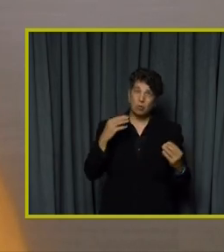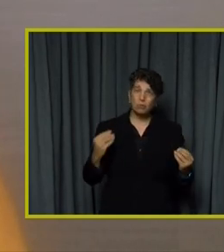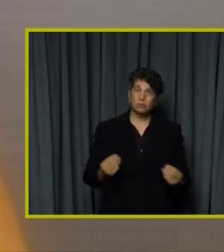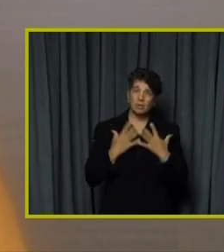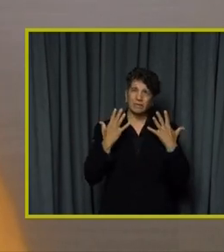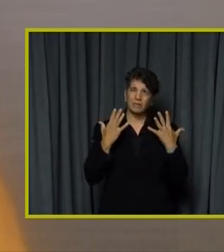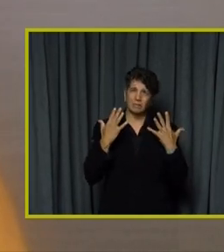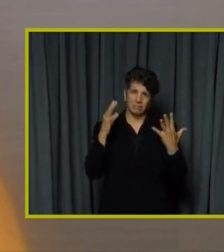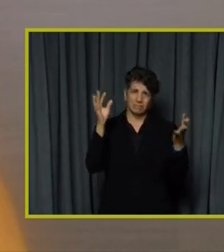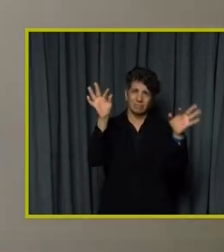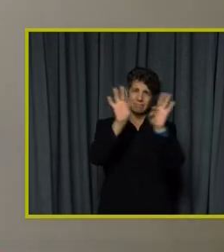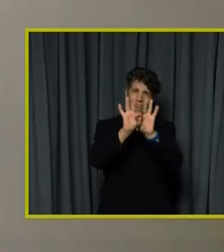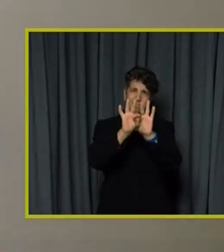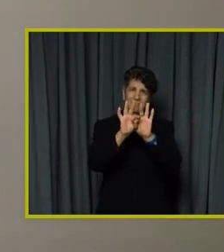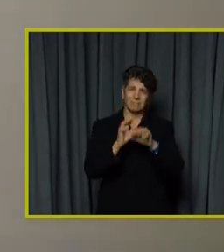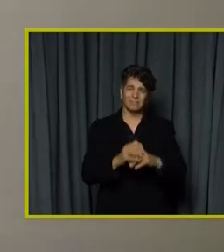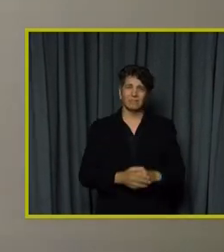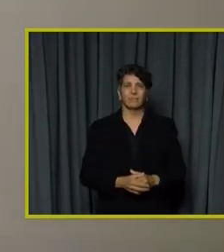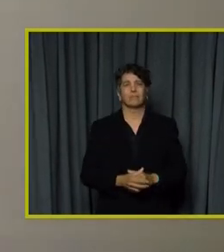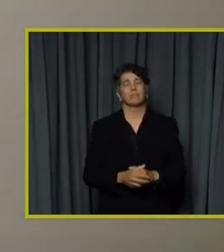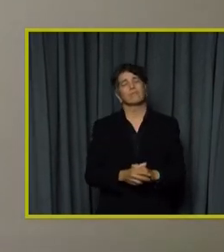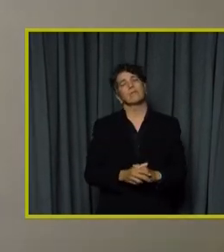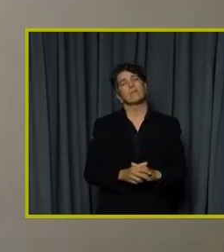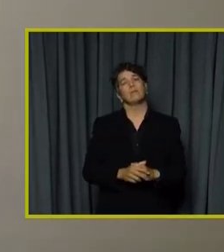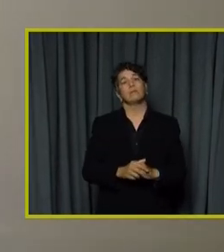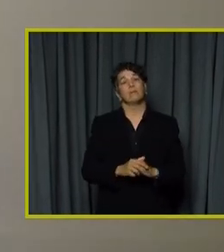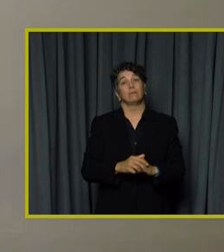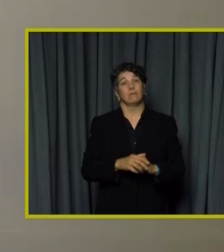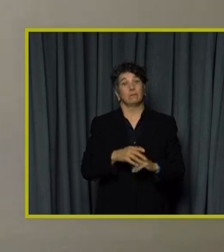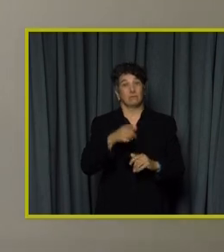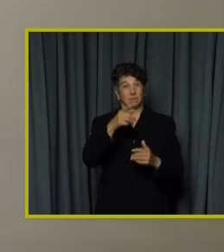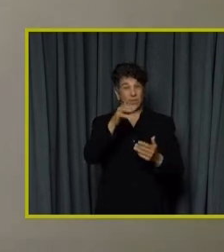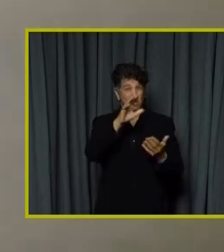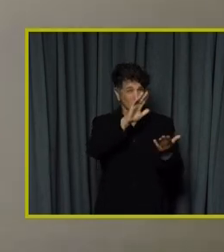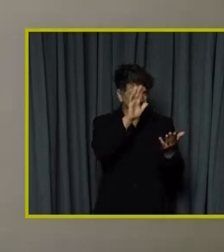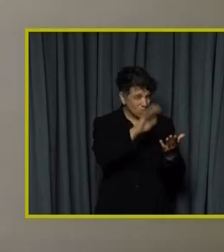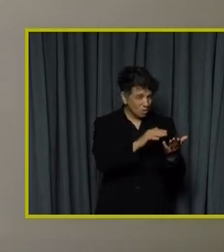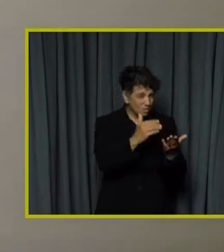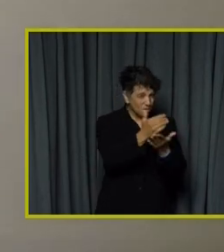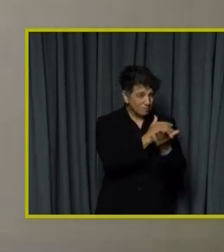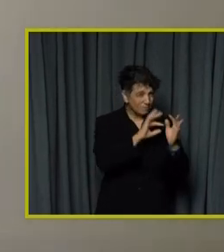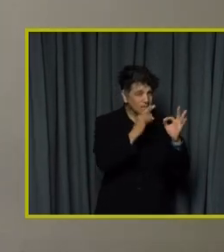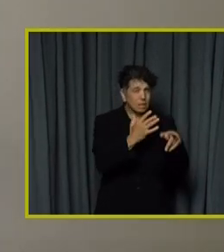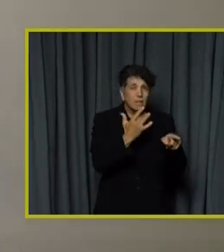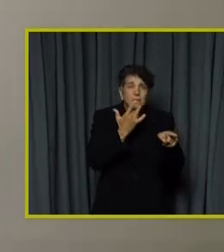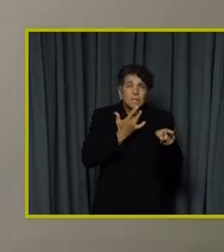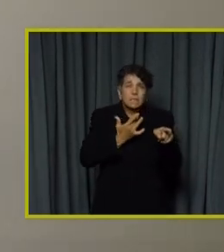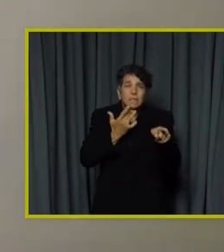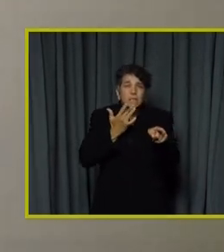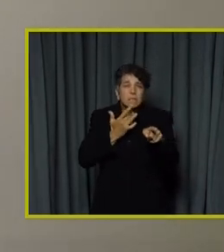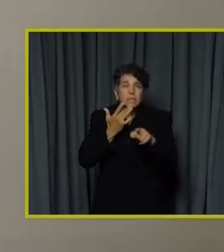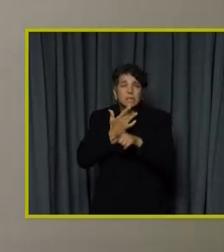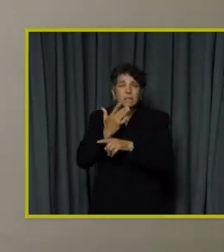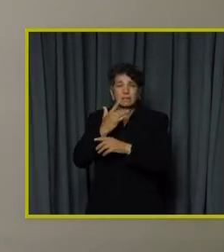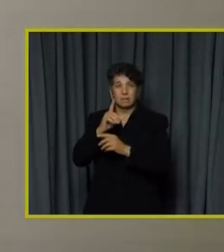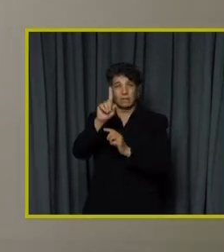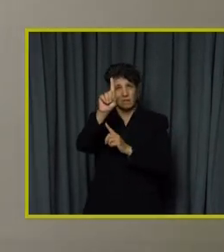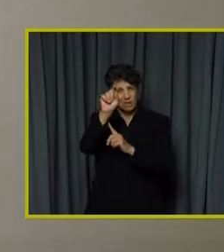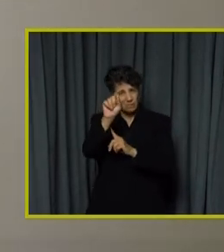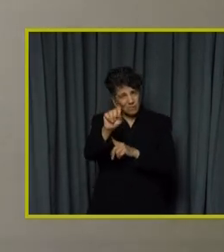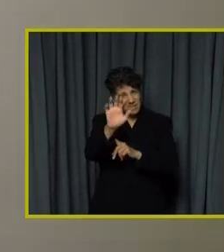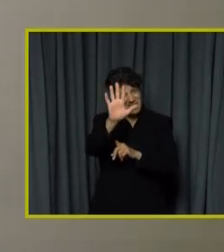in low-income families? Did you know that 1.5 million children in the public school system are homeless?